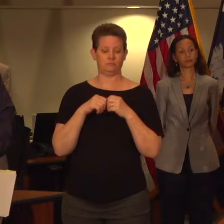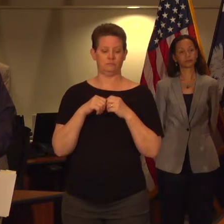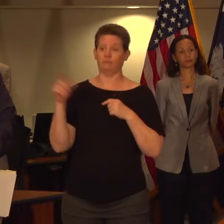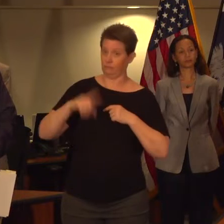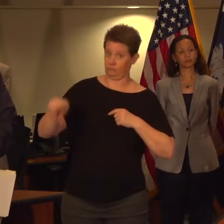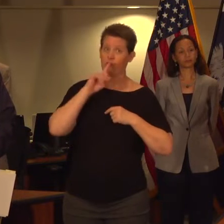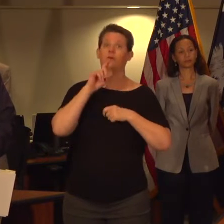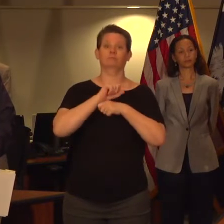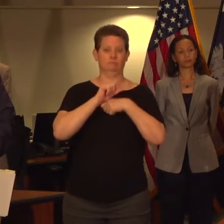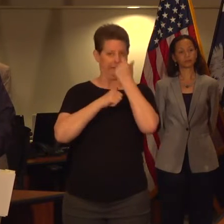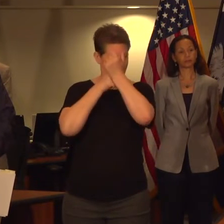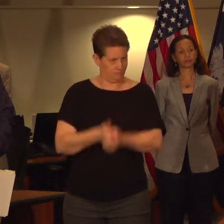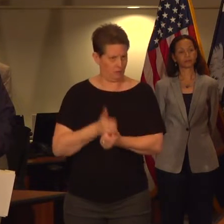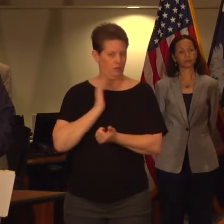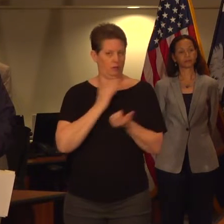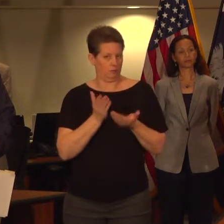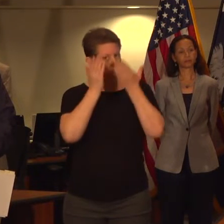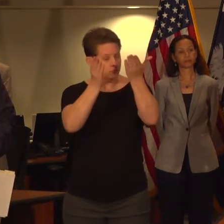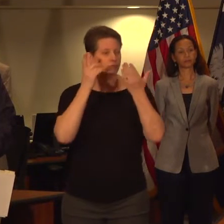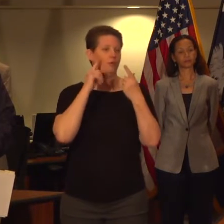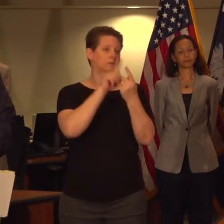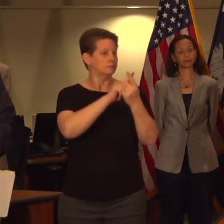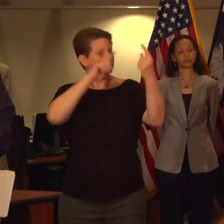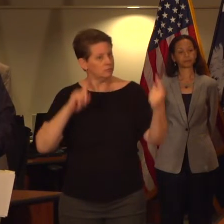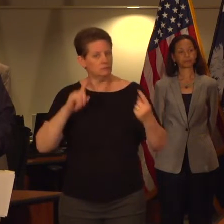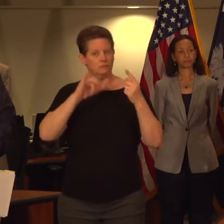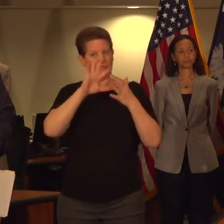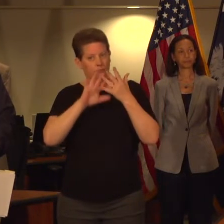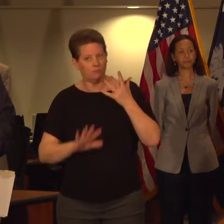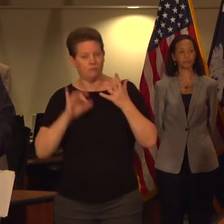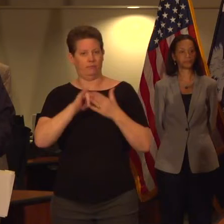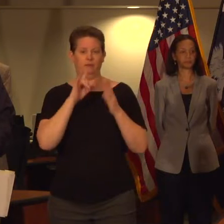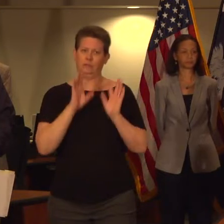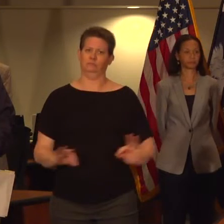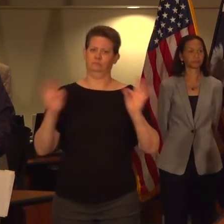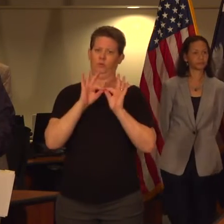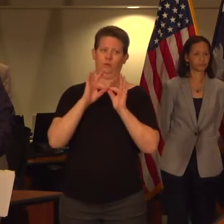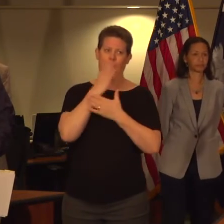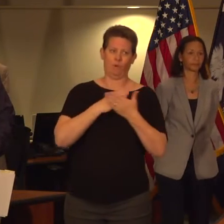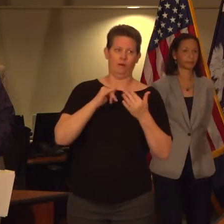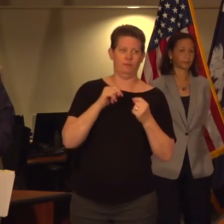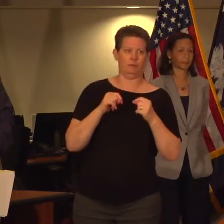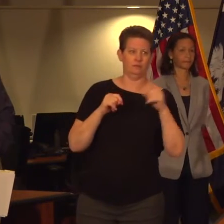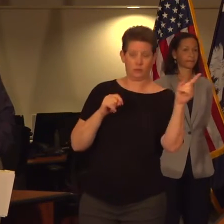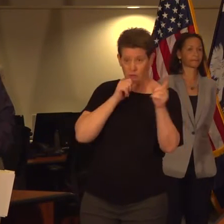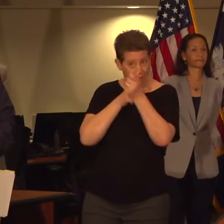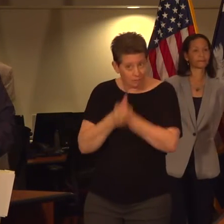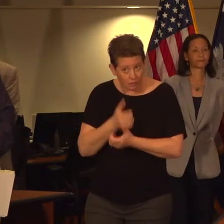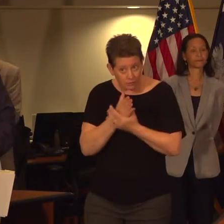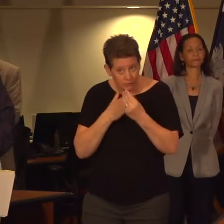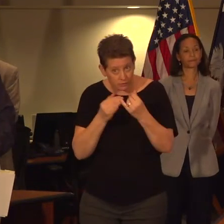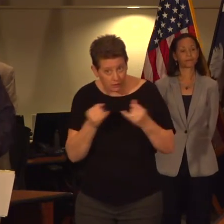following the recommendations for social distancing and those things, and that's a big factor. Are you not following some of those